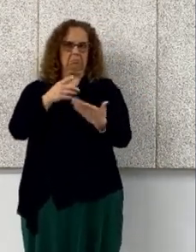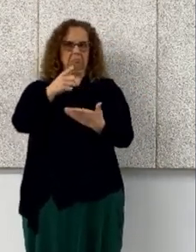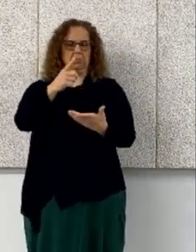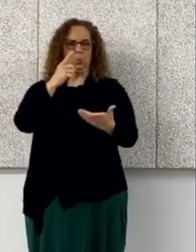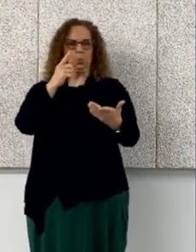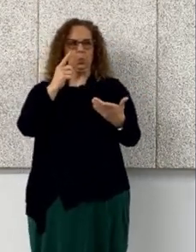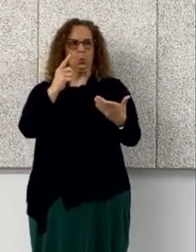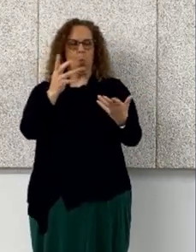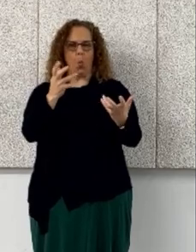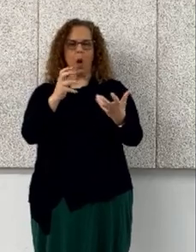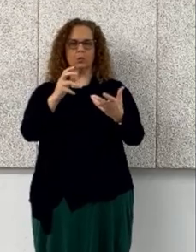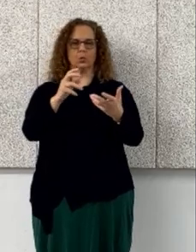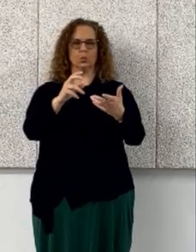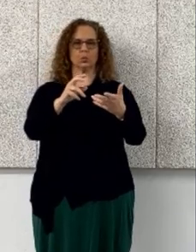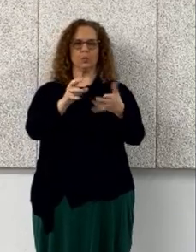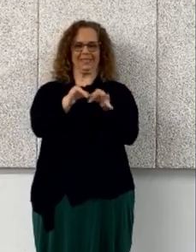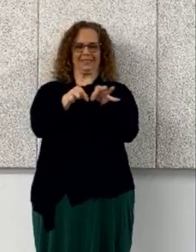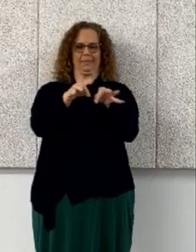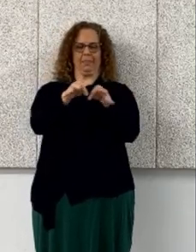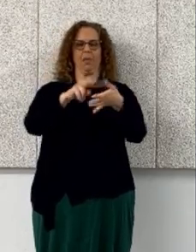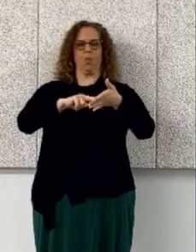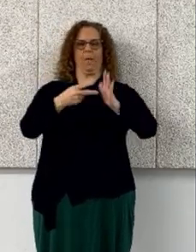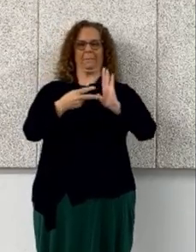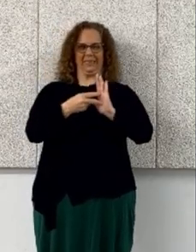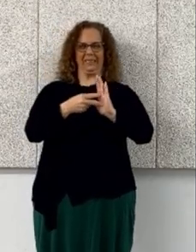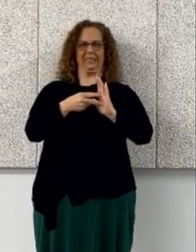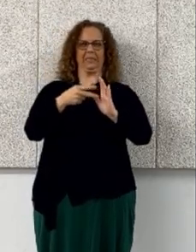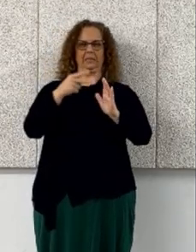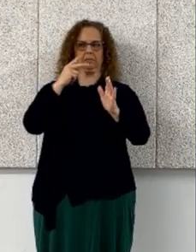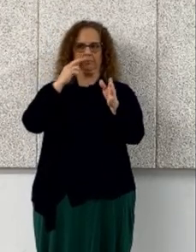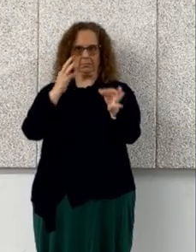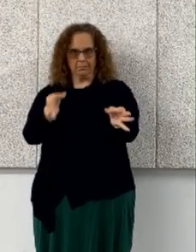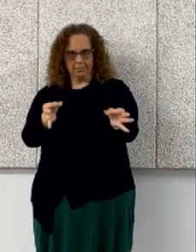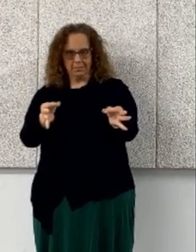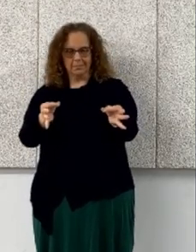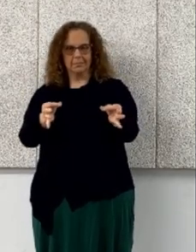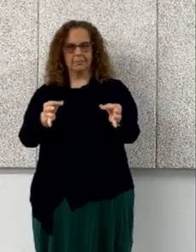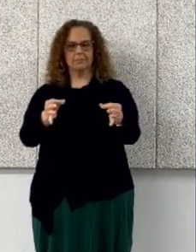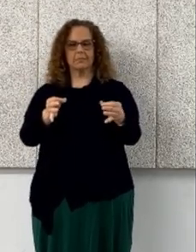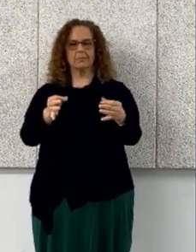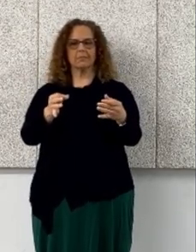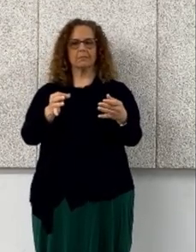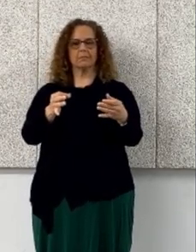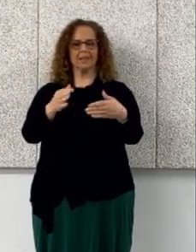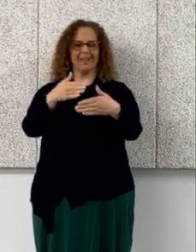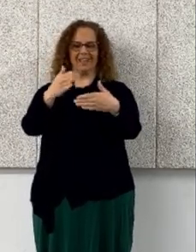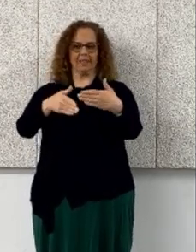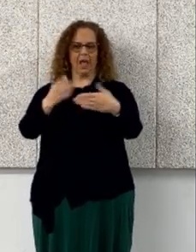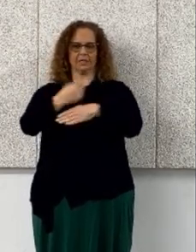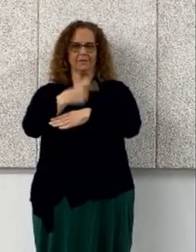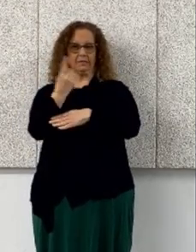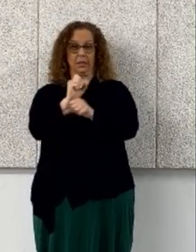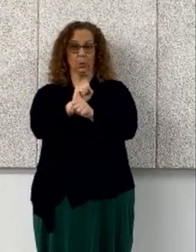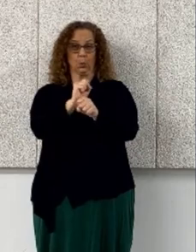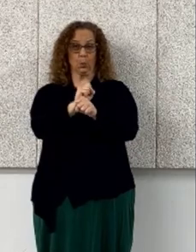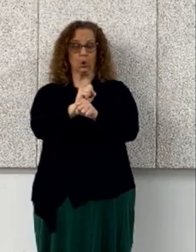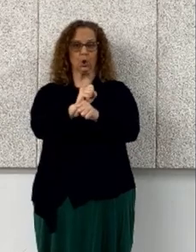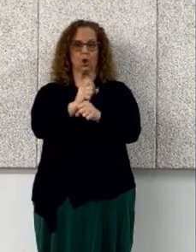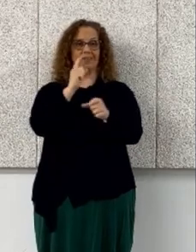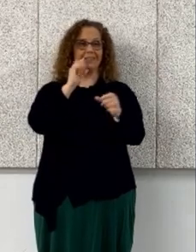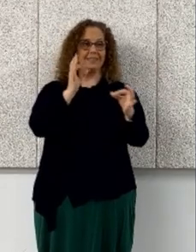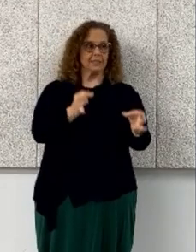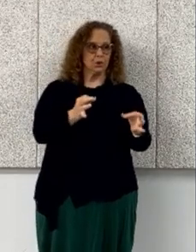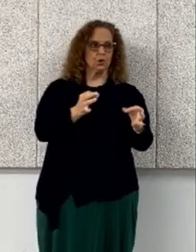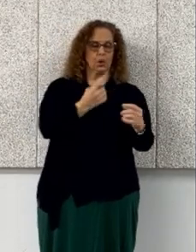collaboration, which is a very, very fungible term, at the end of the day, the decision, whether it's made by the group or